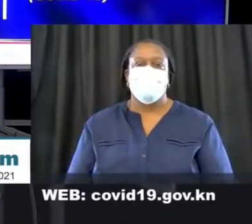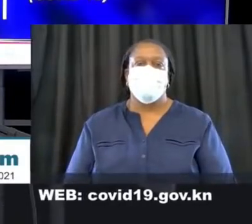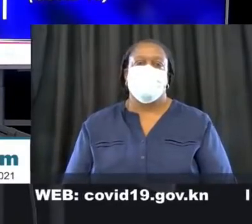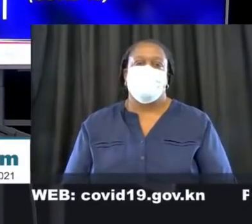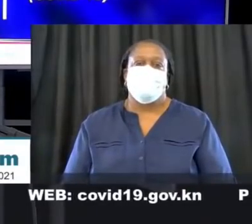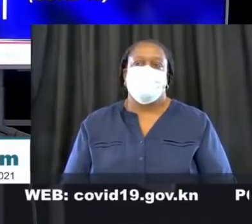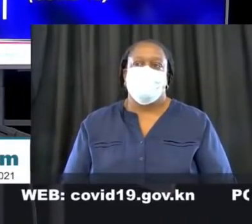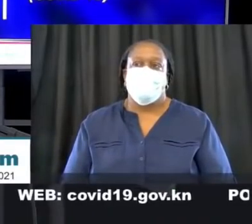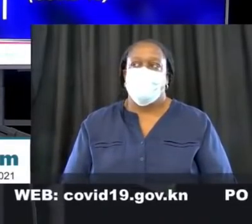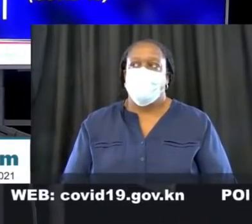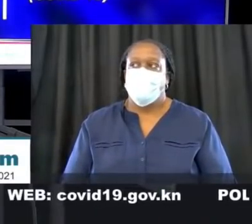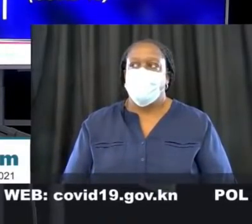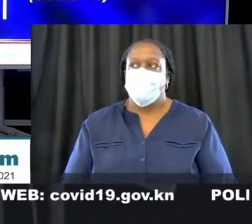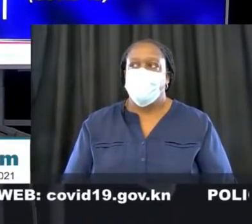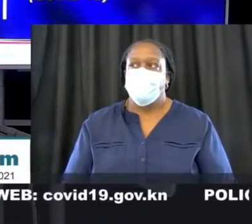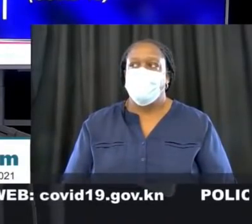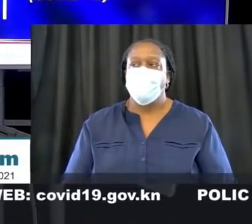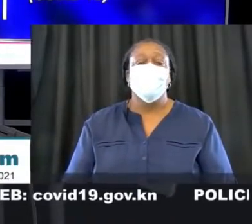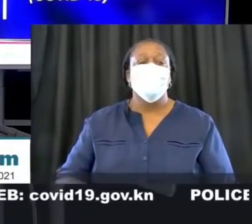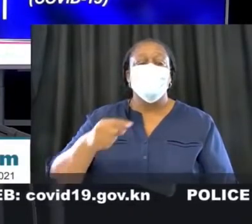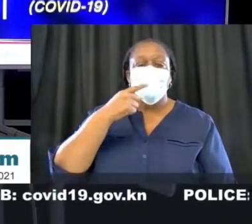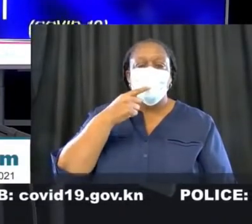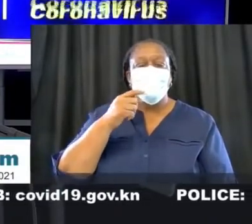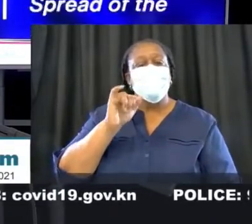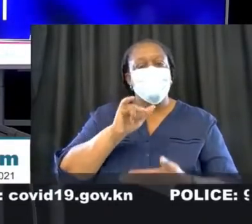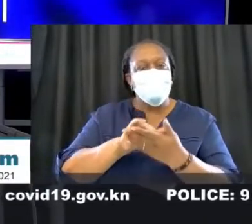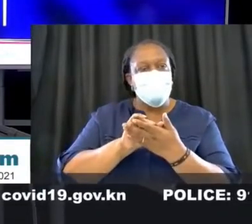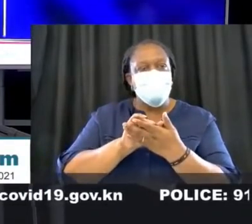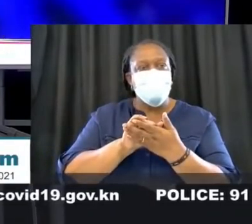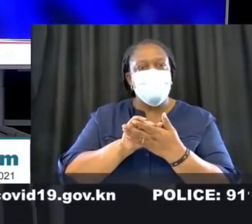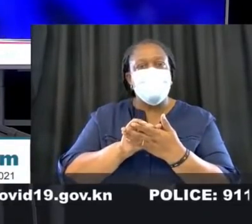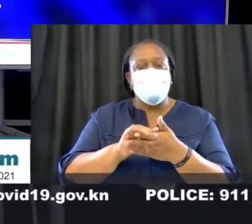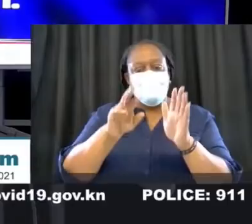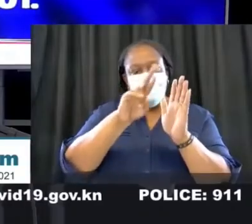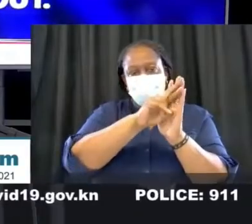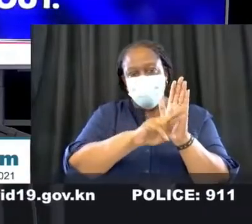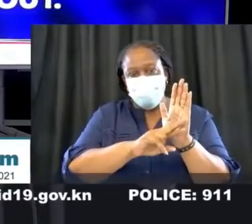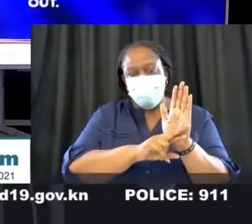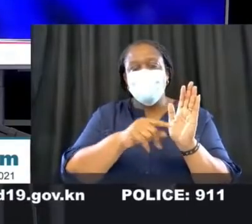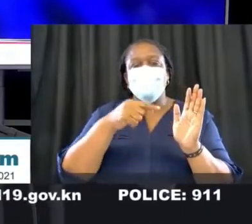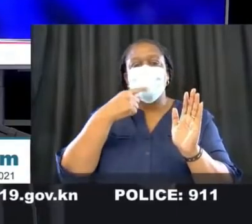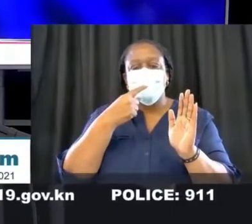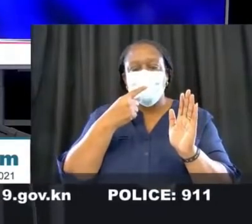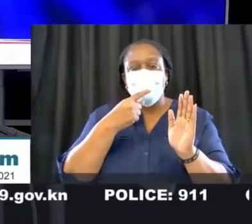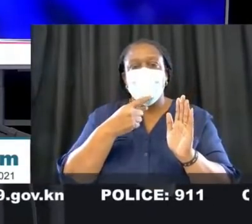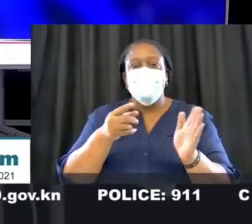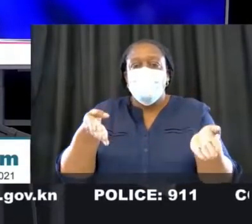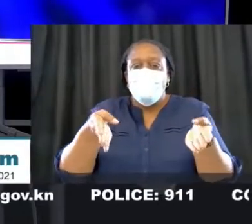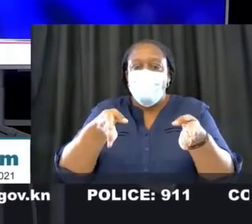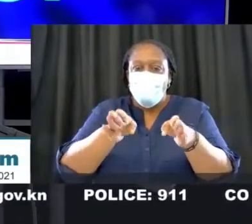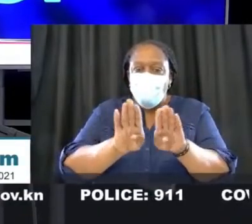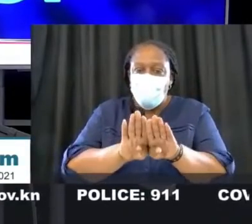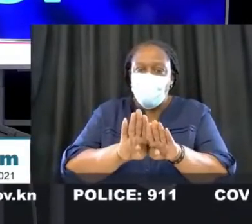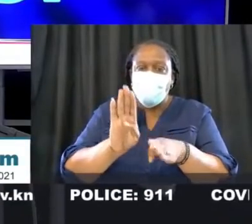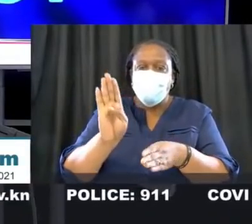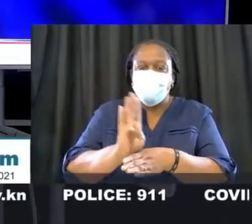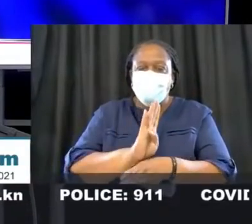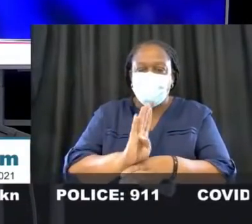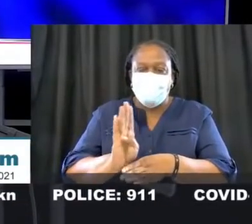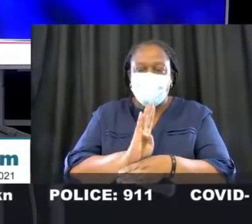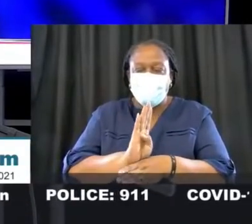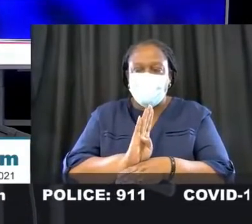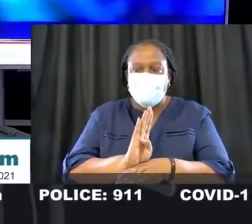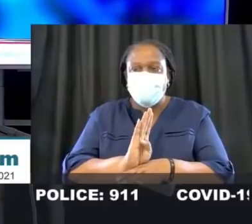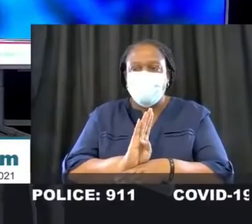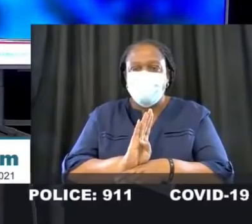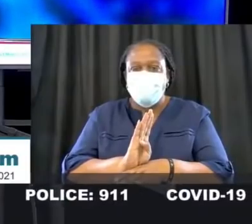These new regulations, therefore, prescribe a specific time for the closure of businesses. Regulation